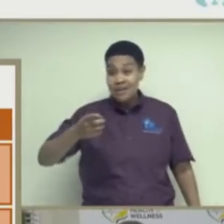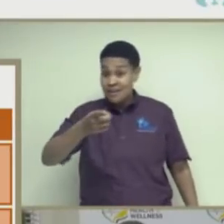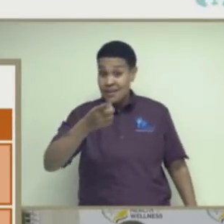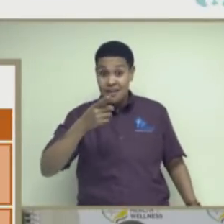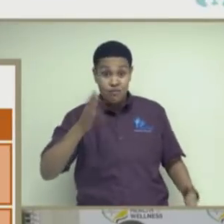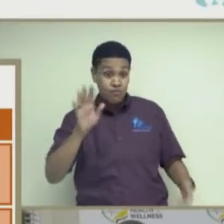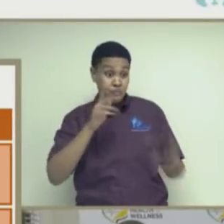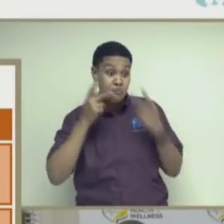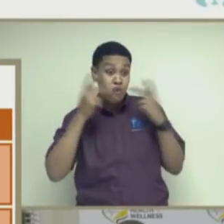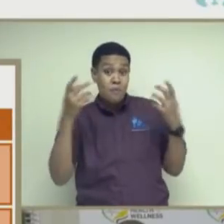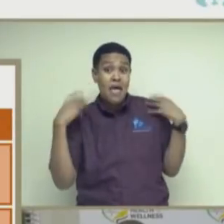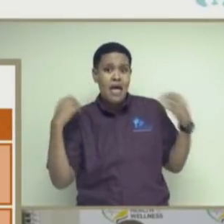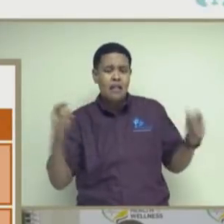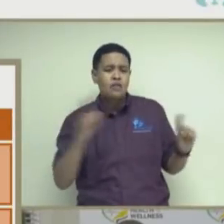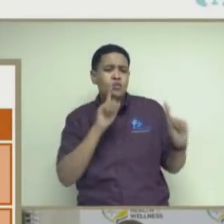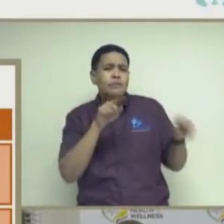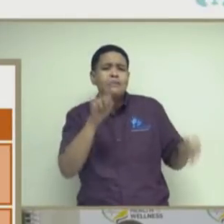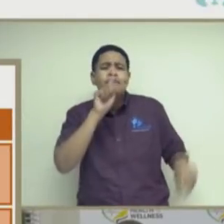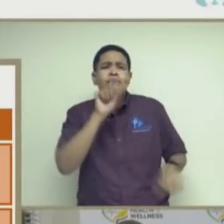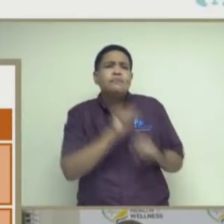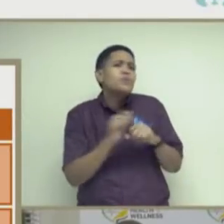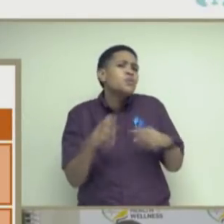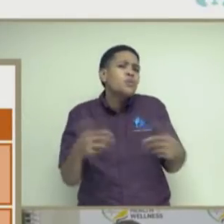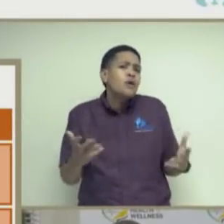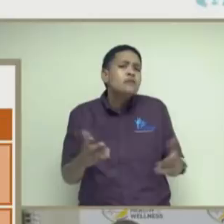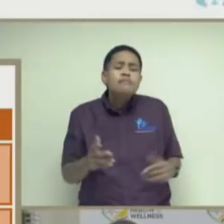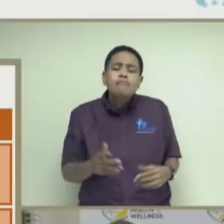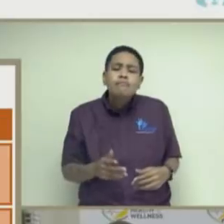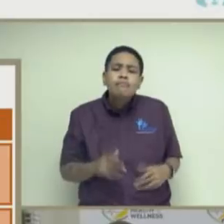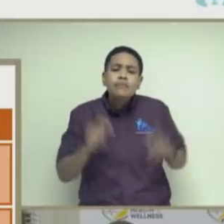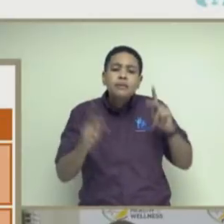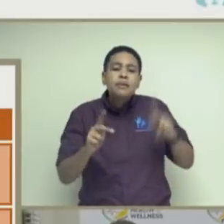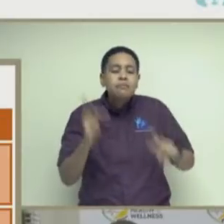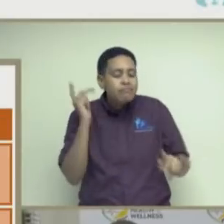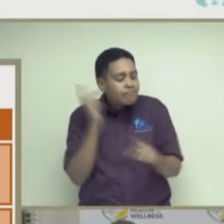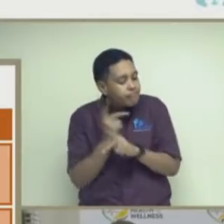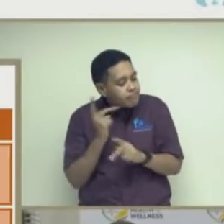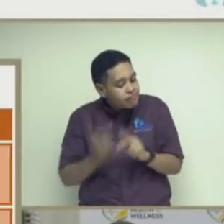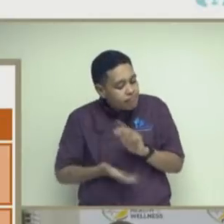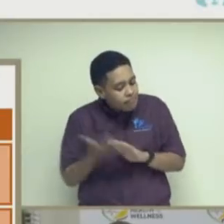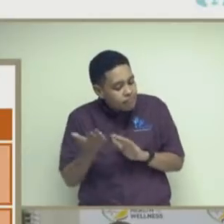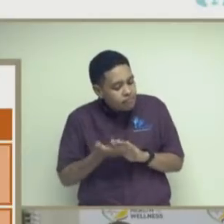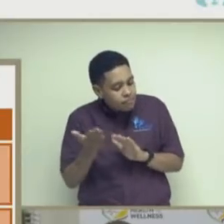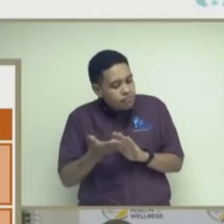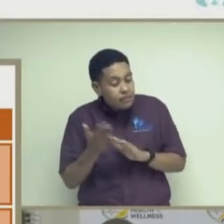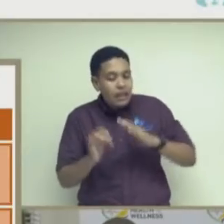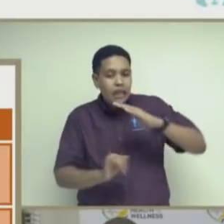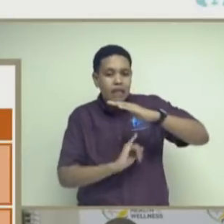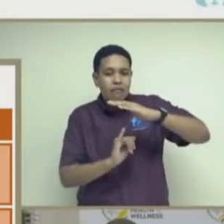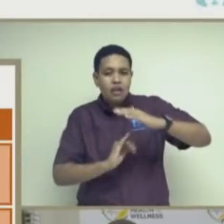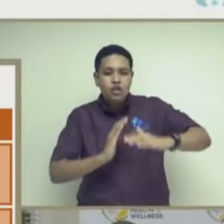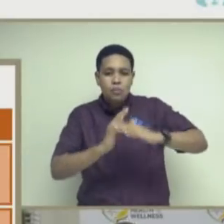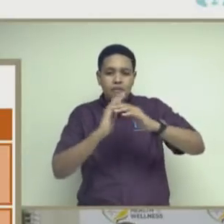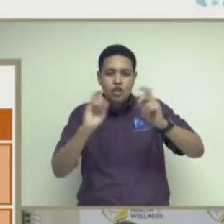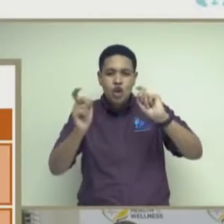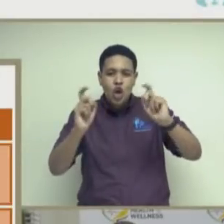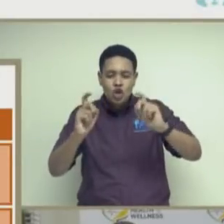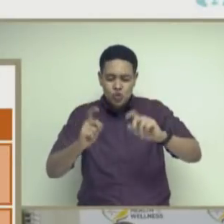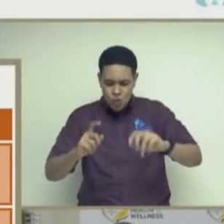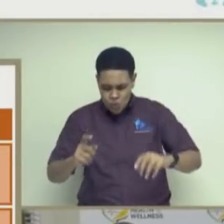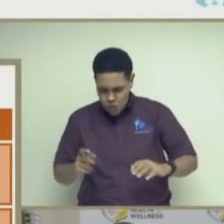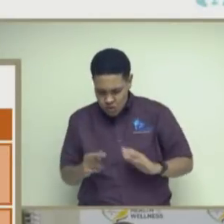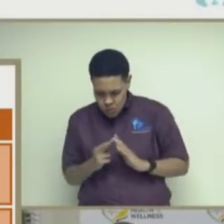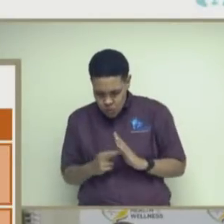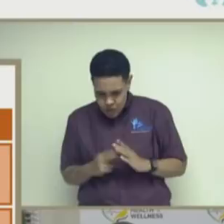response, ensure that persons maintain the infection prevention and control measures,